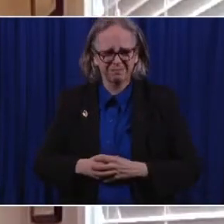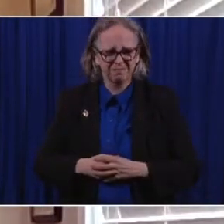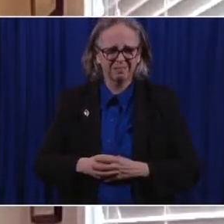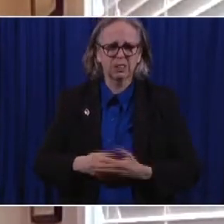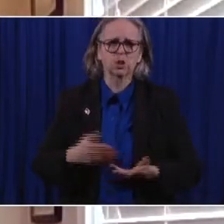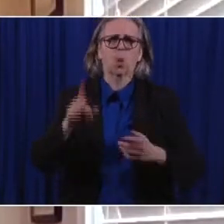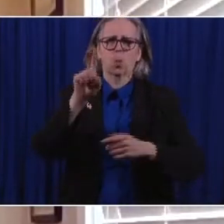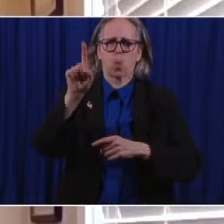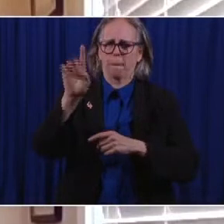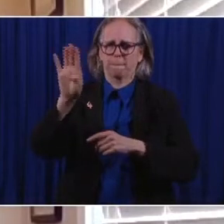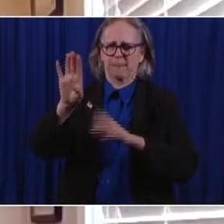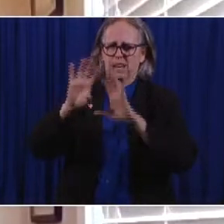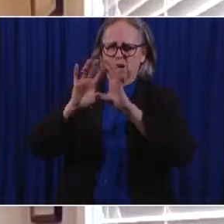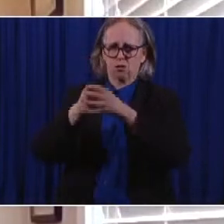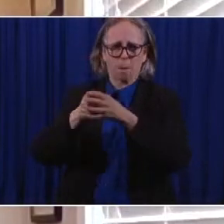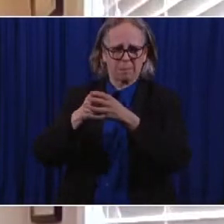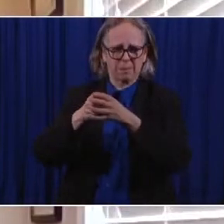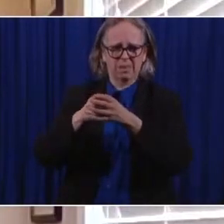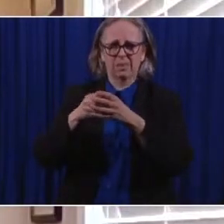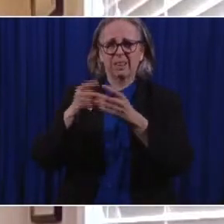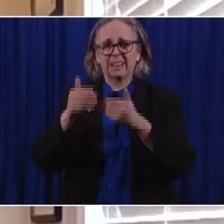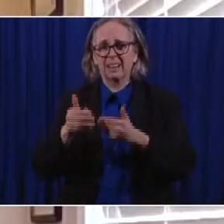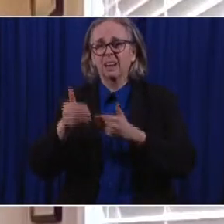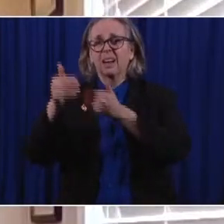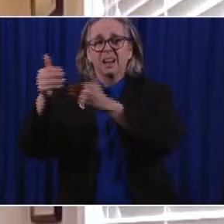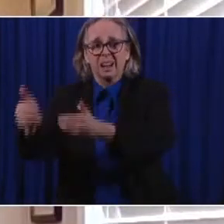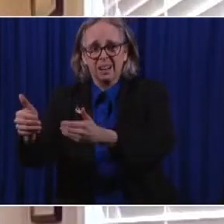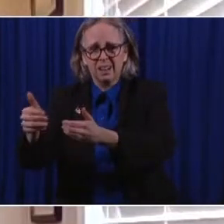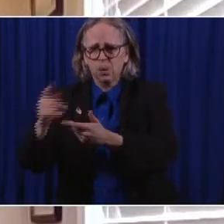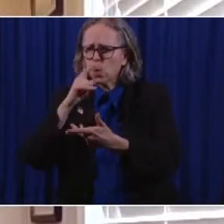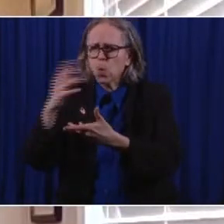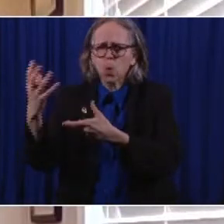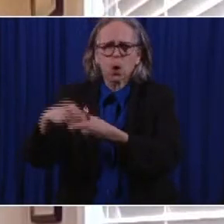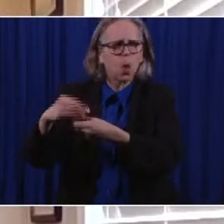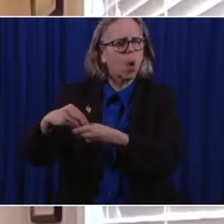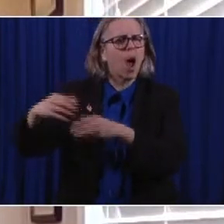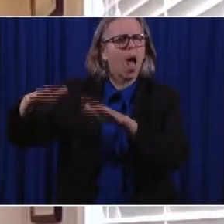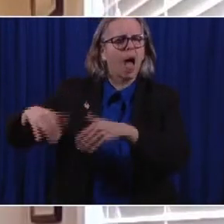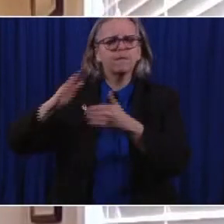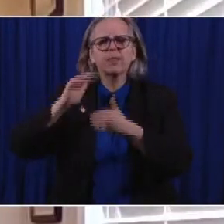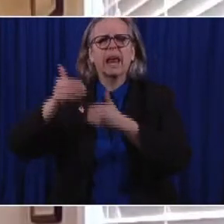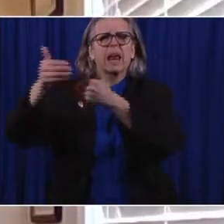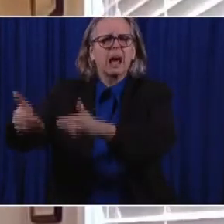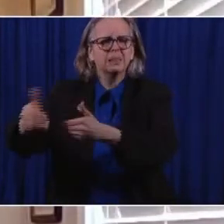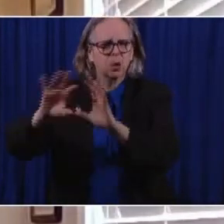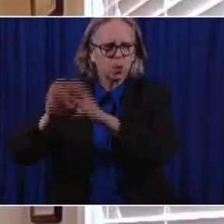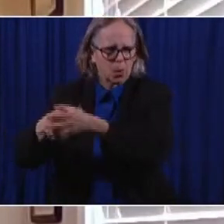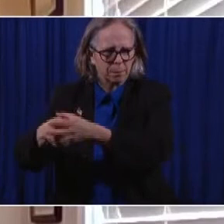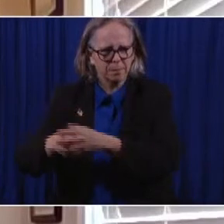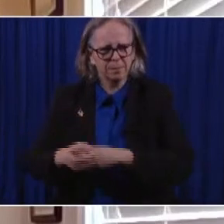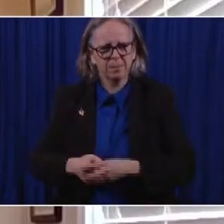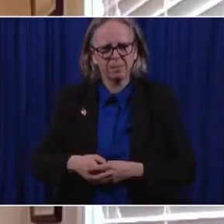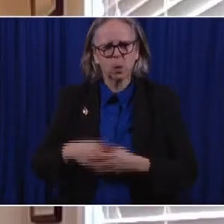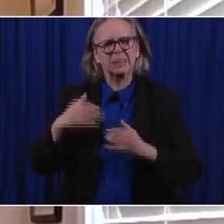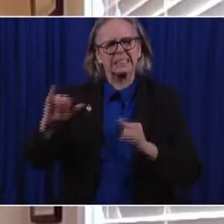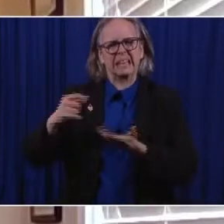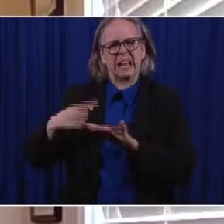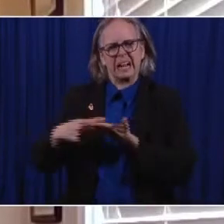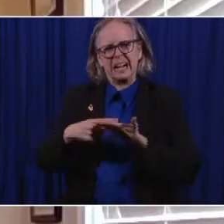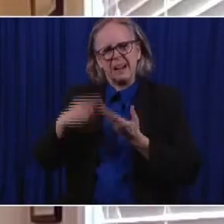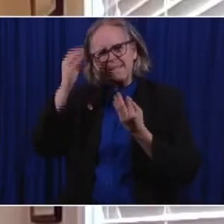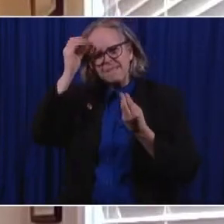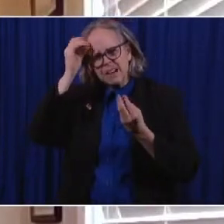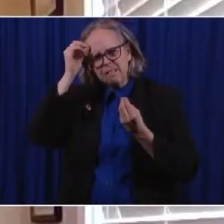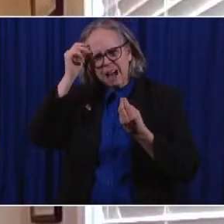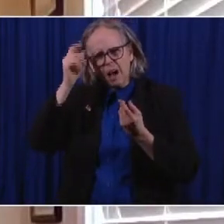But we are very carefully considering what do the numbers tell us and how can we do the most